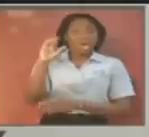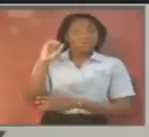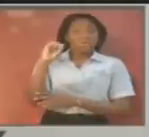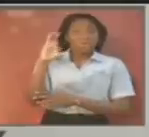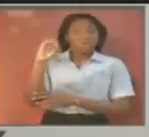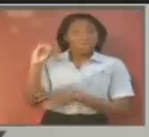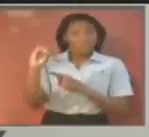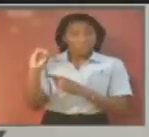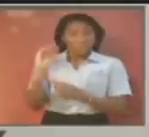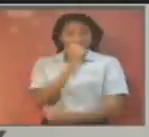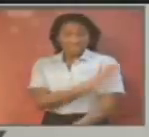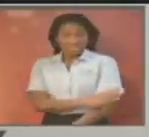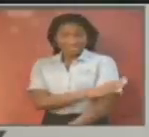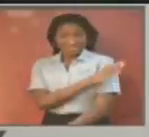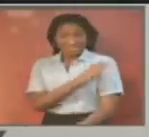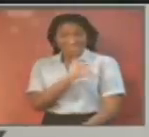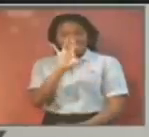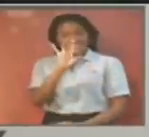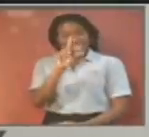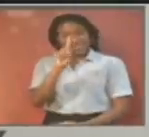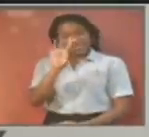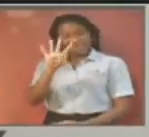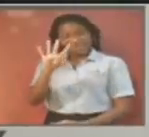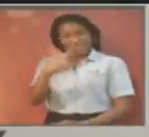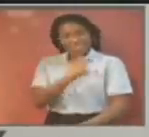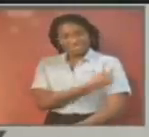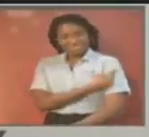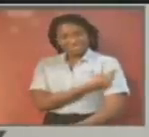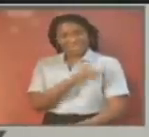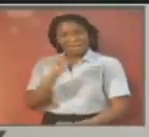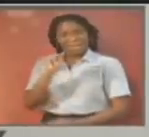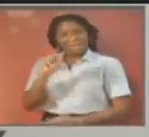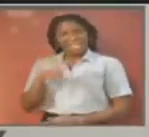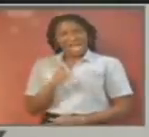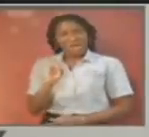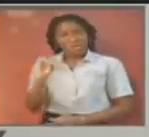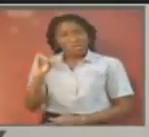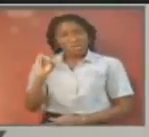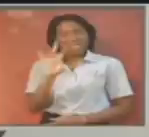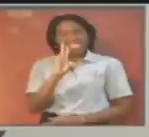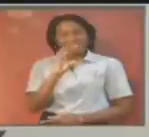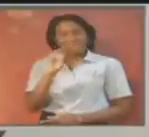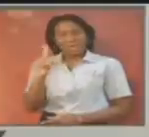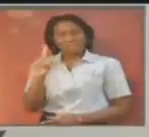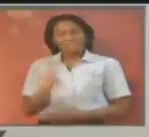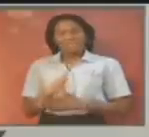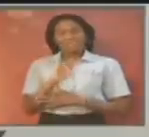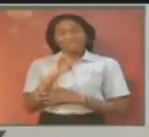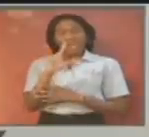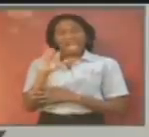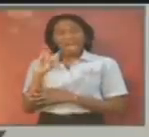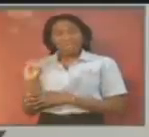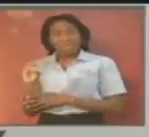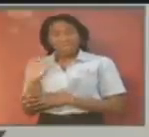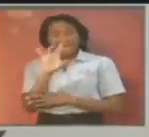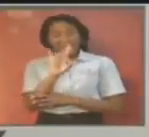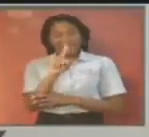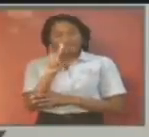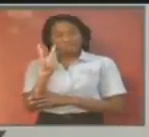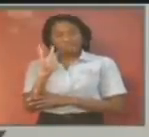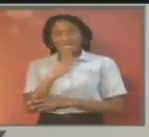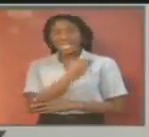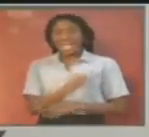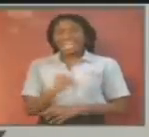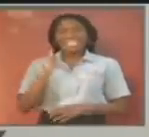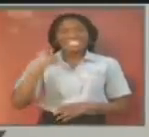843 vaccines, Mayaro 701, Rio Claro 812, and at the Tacarigua